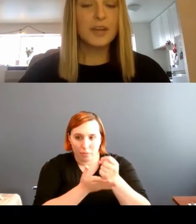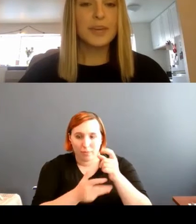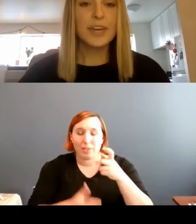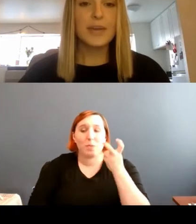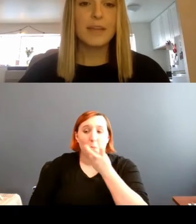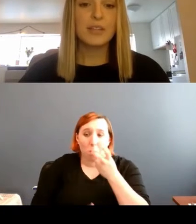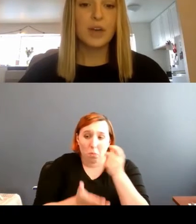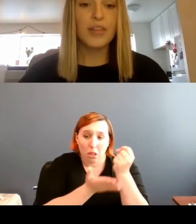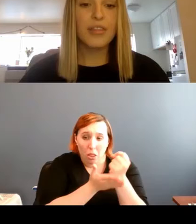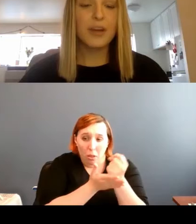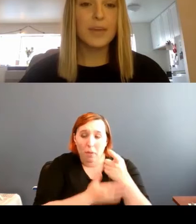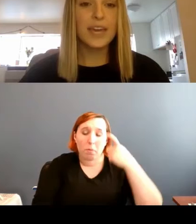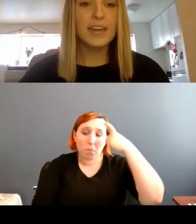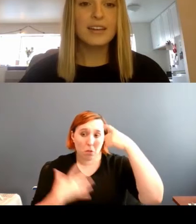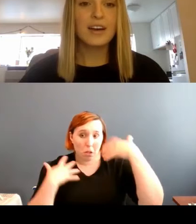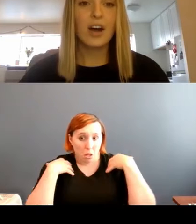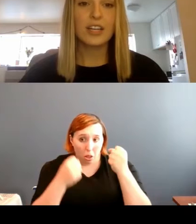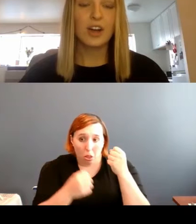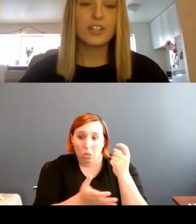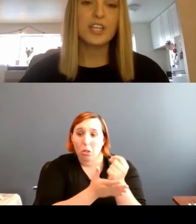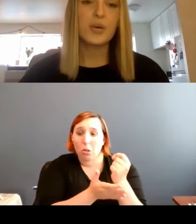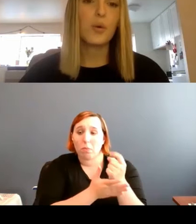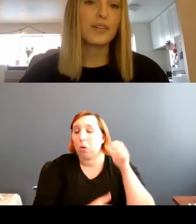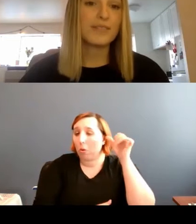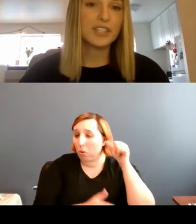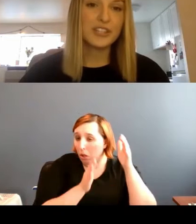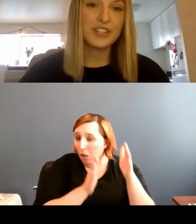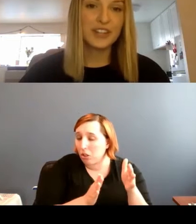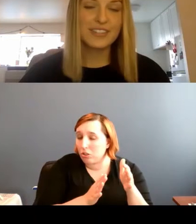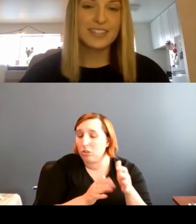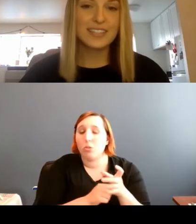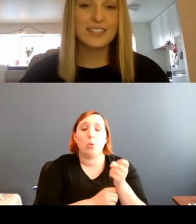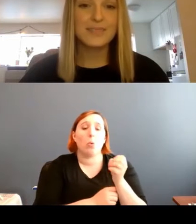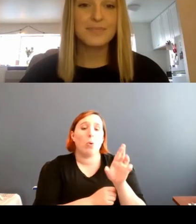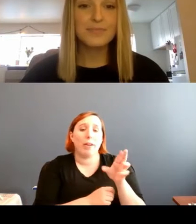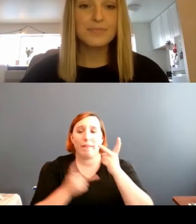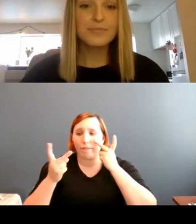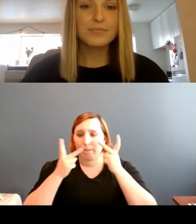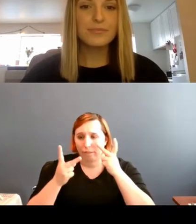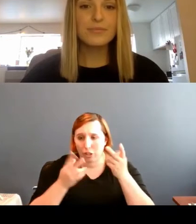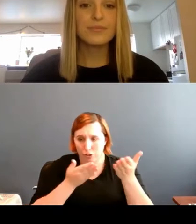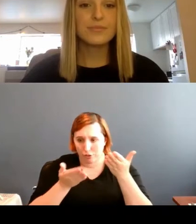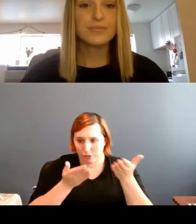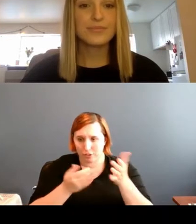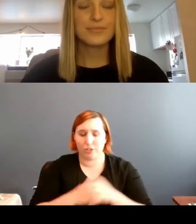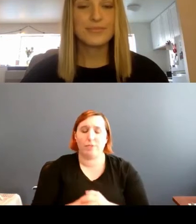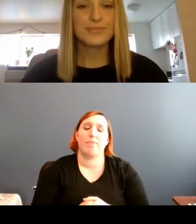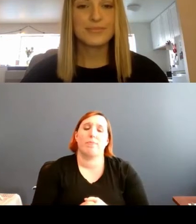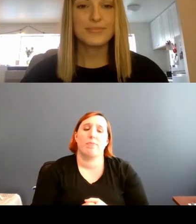speech therapy, mental health therapy, audiology, or vision services.